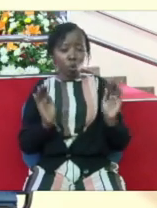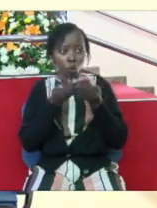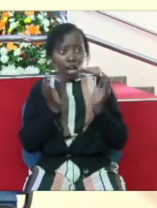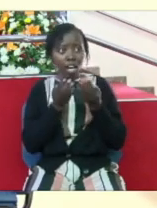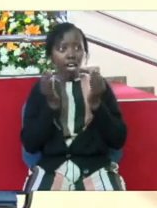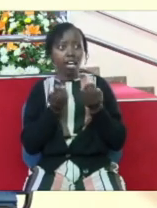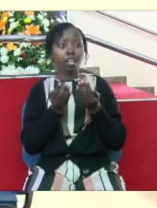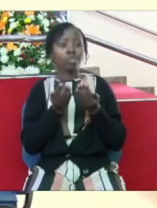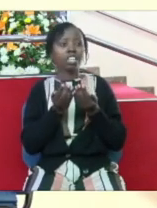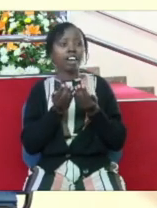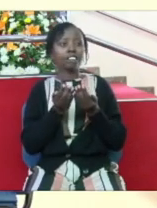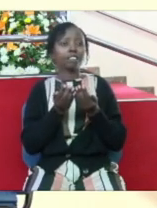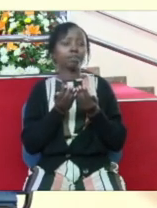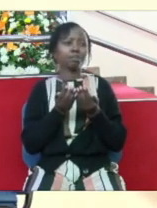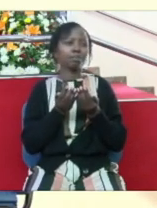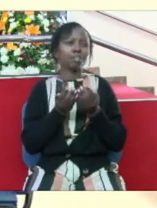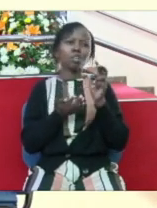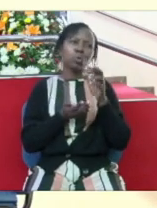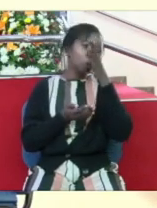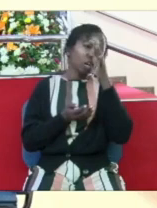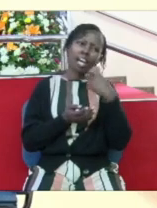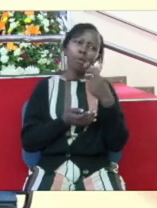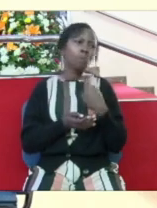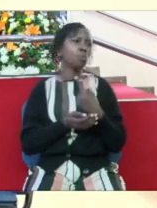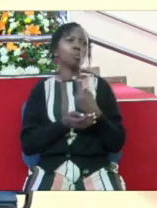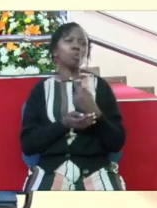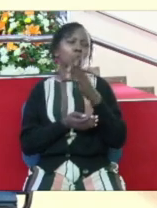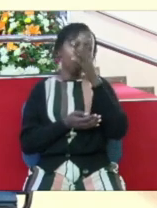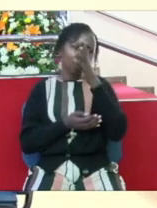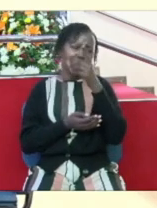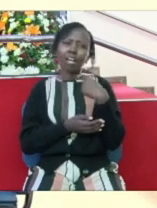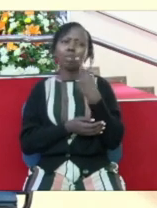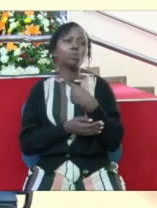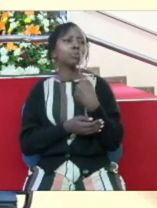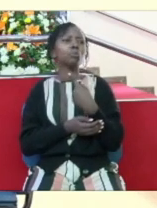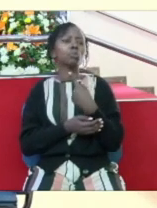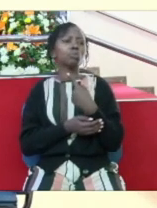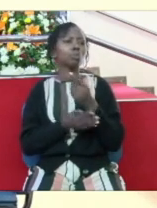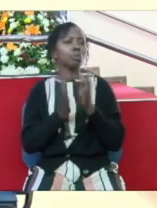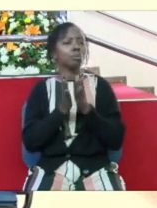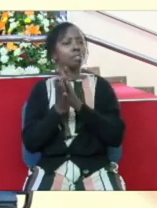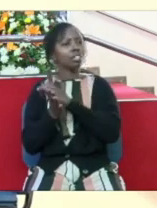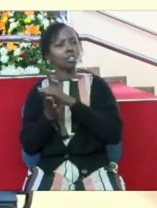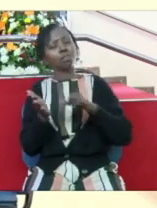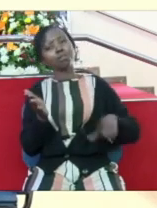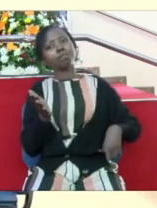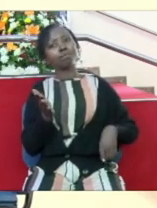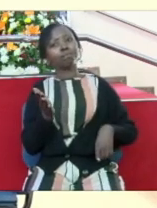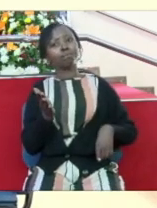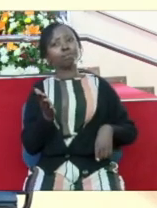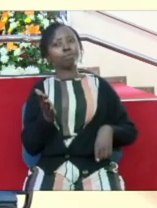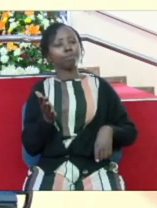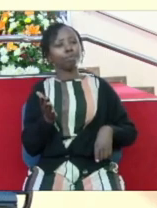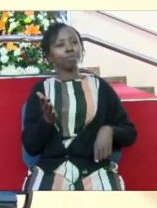we fooling? Je, tunadanganya nani? Who are we fooling? Je, tunadanganya nani? Praise the name of the Lord. Amen. Who